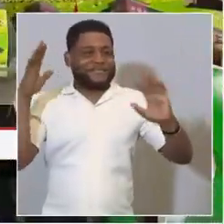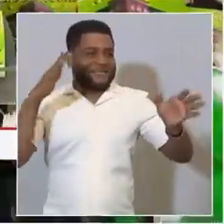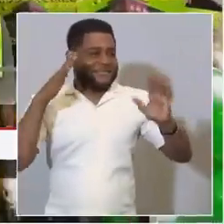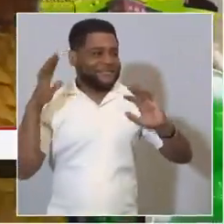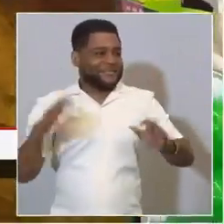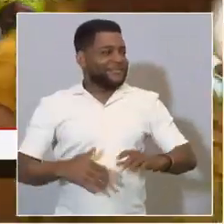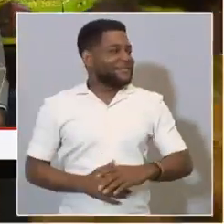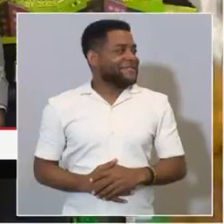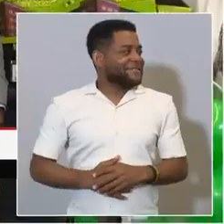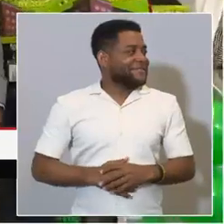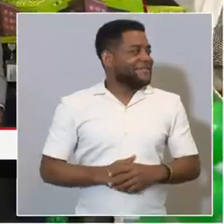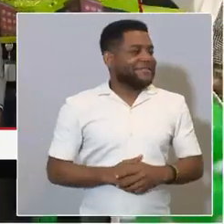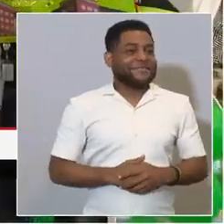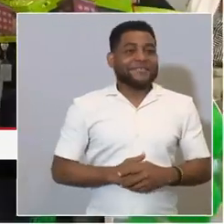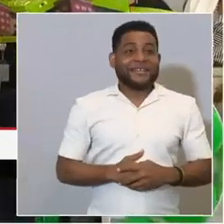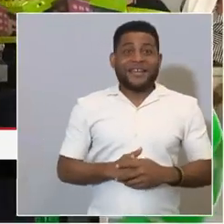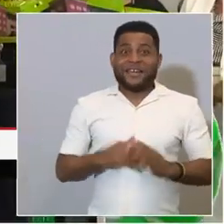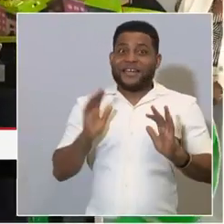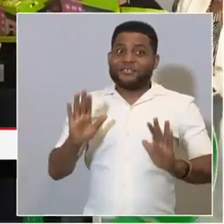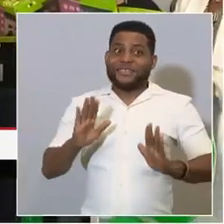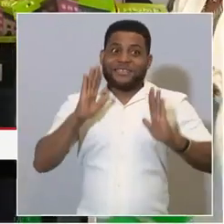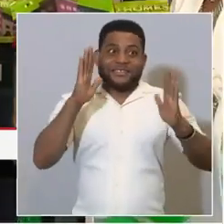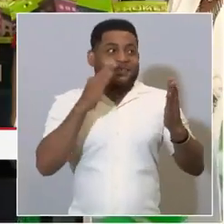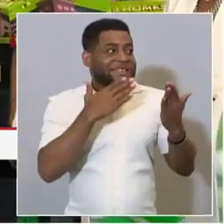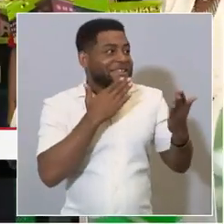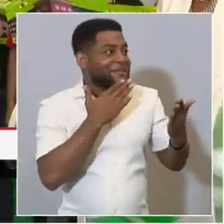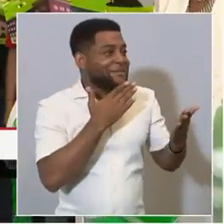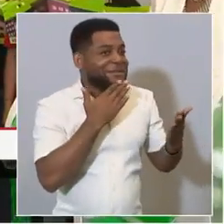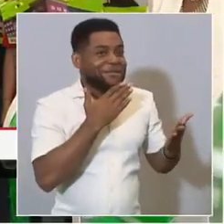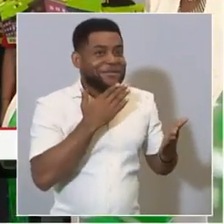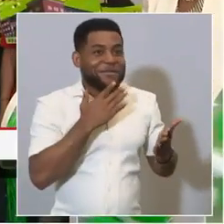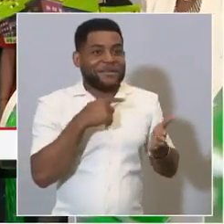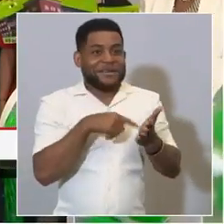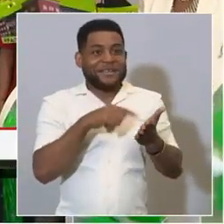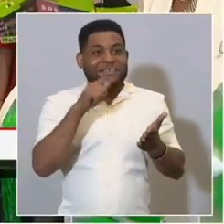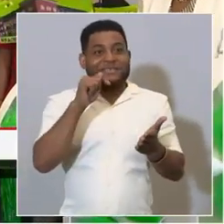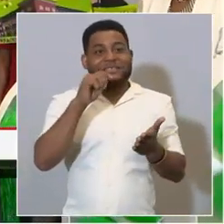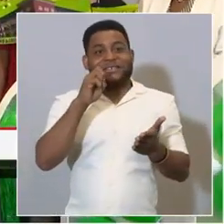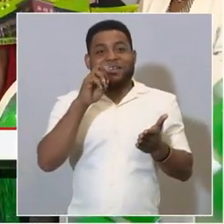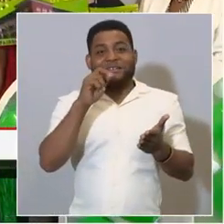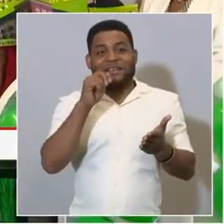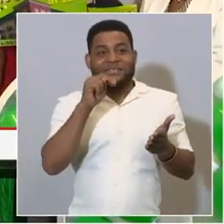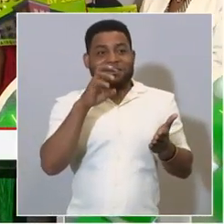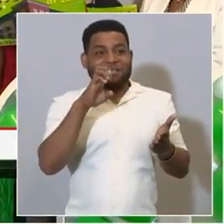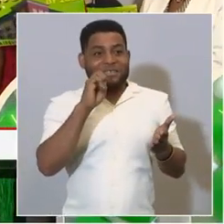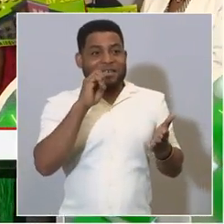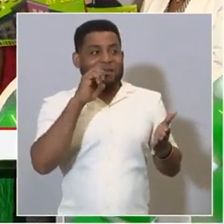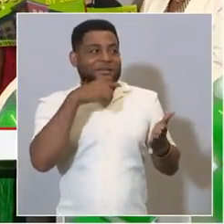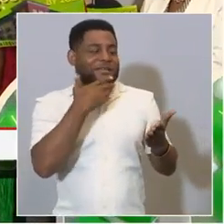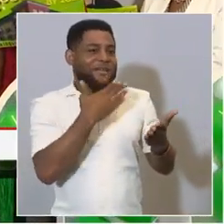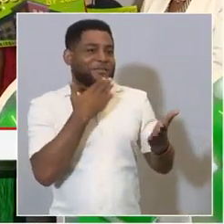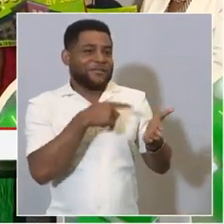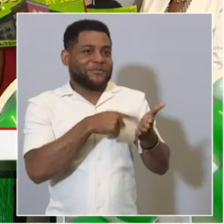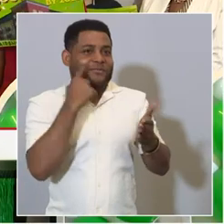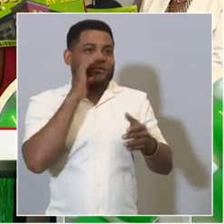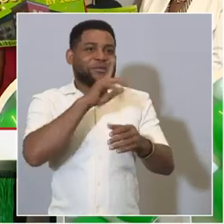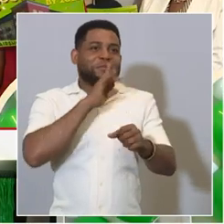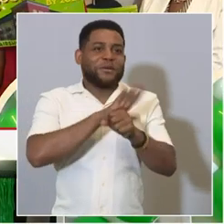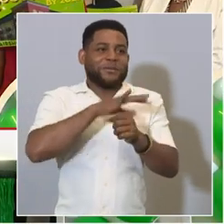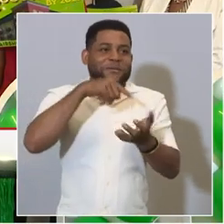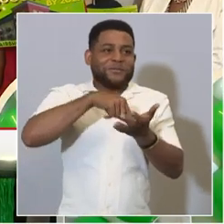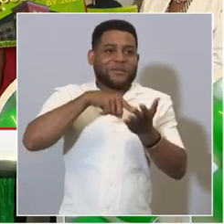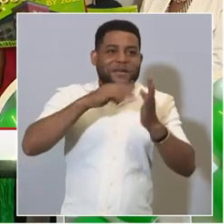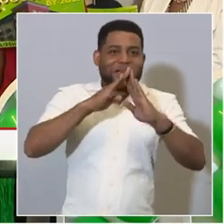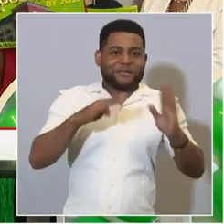you. Well, fantastic. Thank you, Terrace Manor, and thank you for your commitment to affordable housing in the district. So